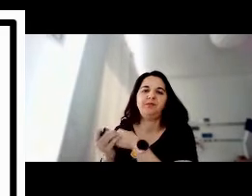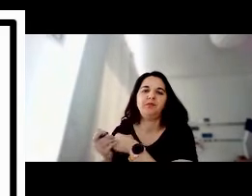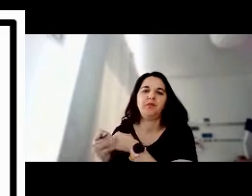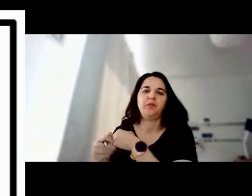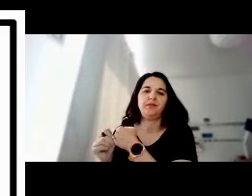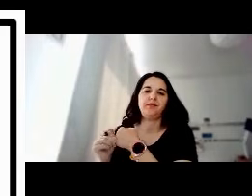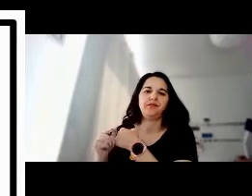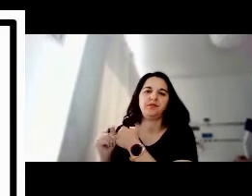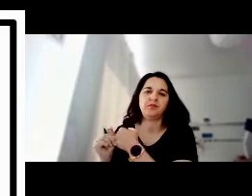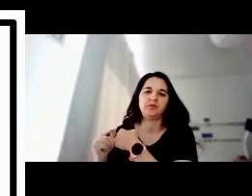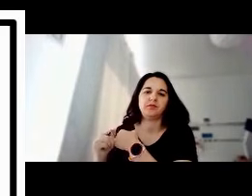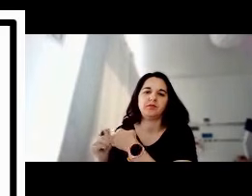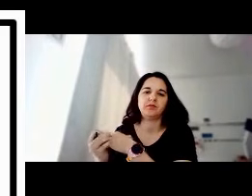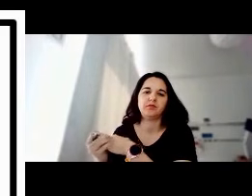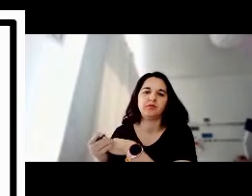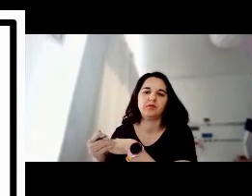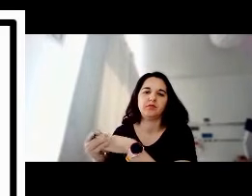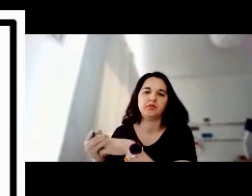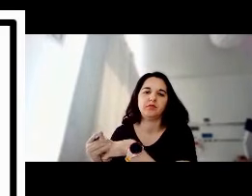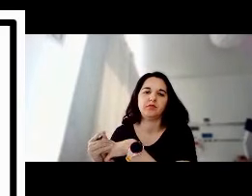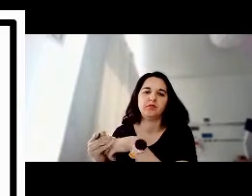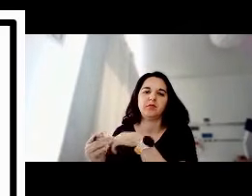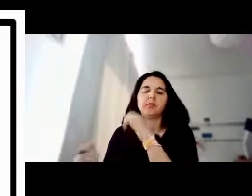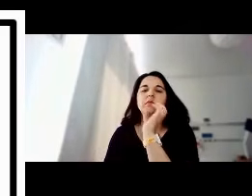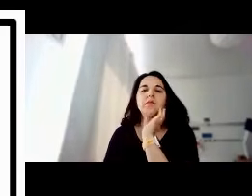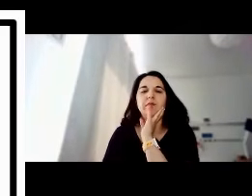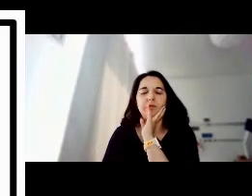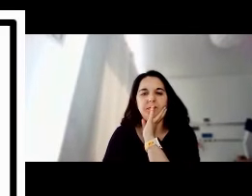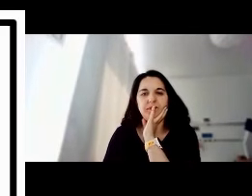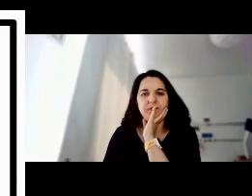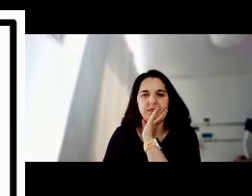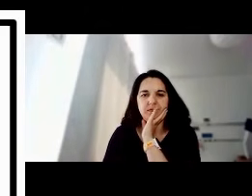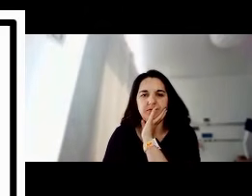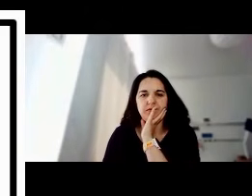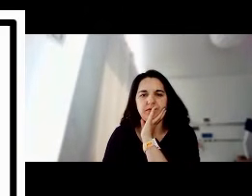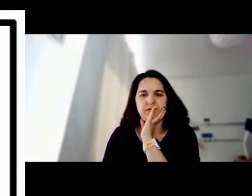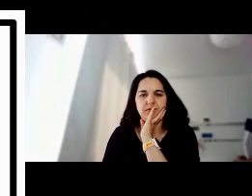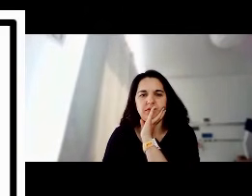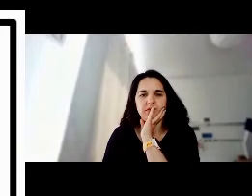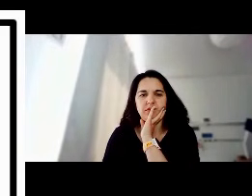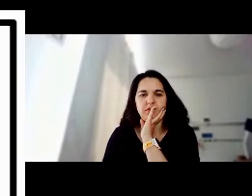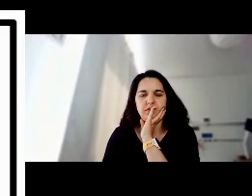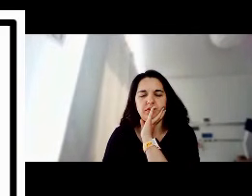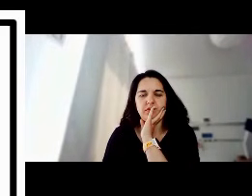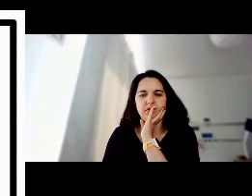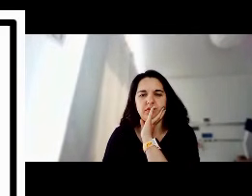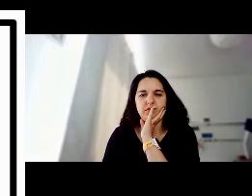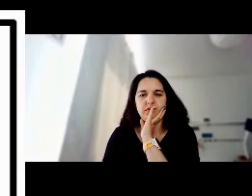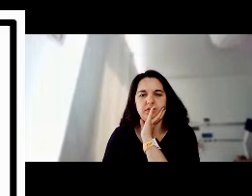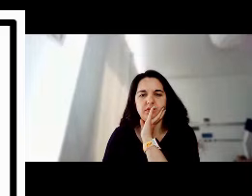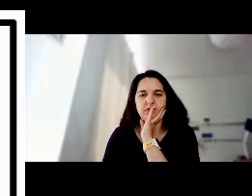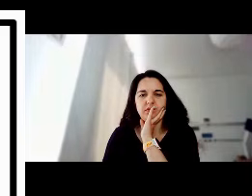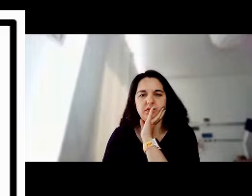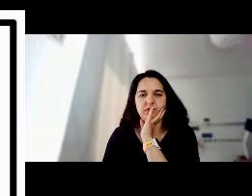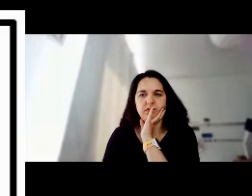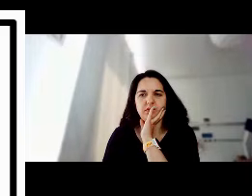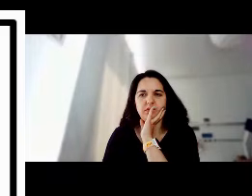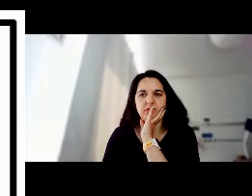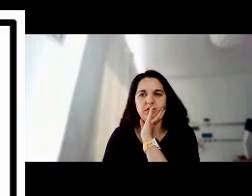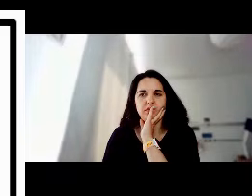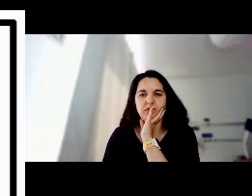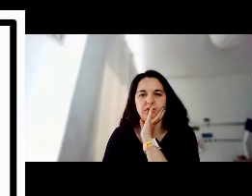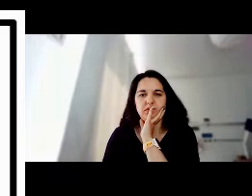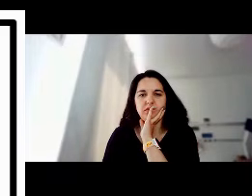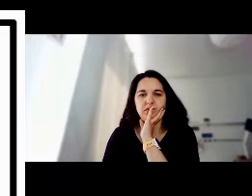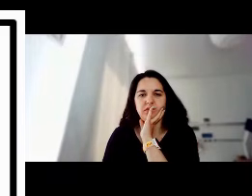current workforce composition and then a target it had set for a year's time. And myself and my colleague who were looking at this thought, what's